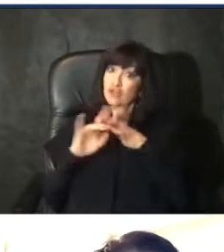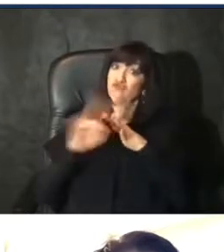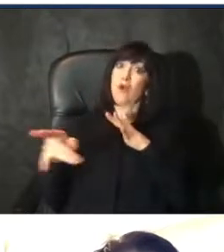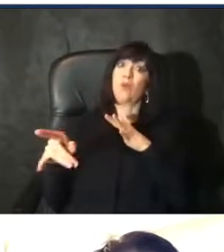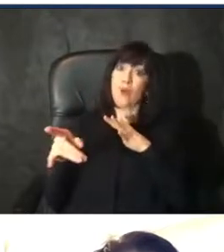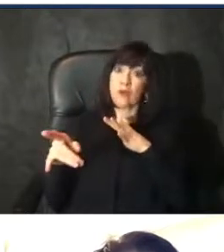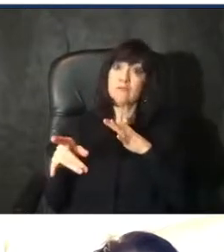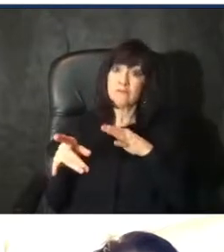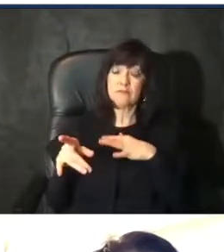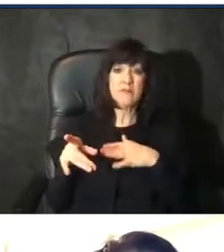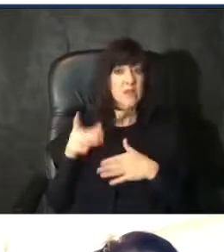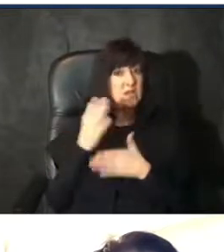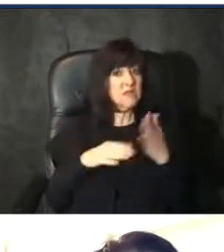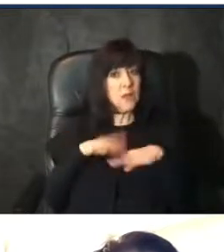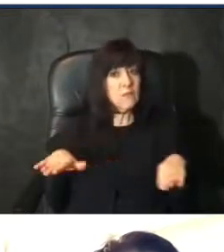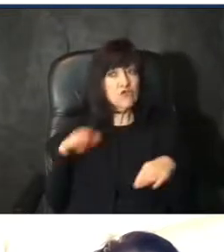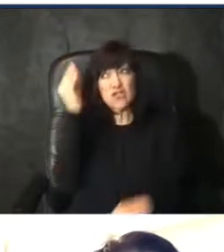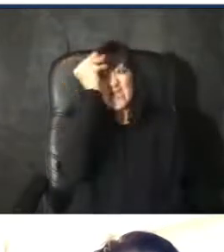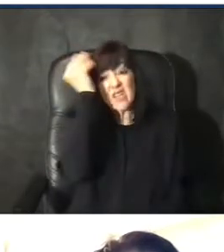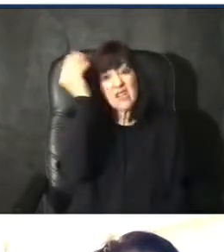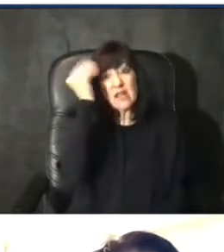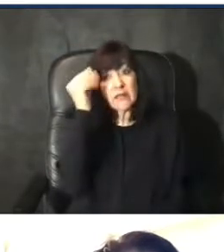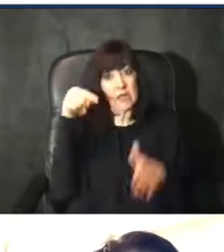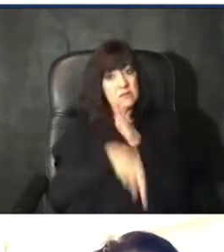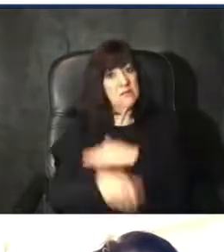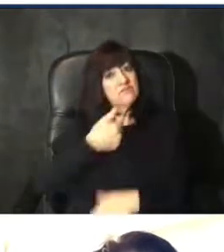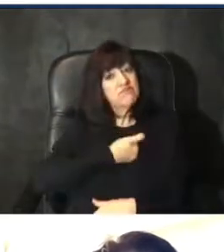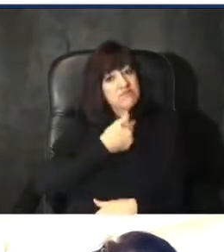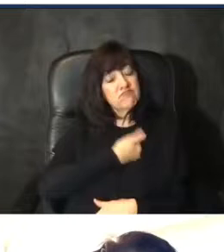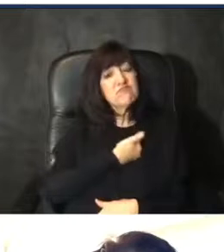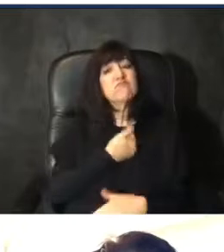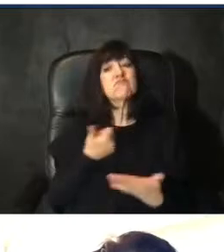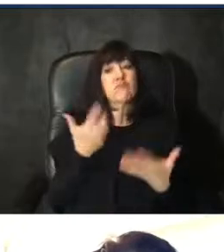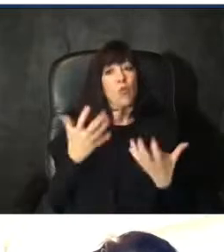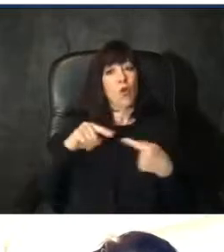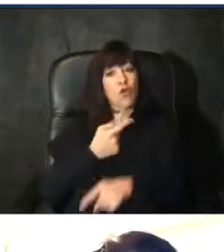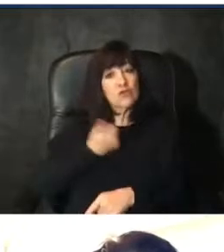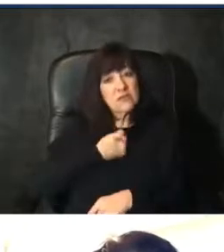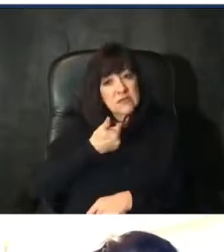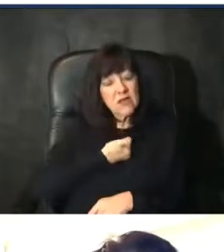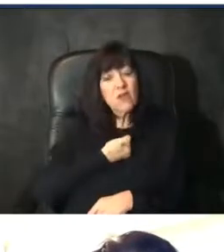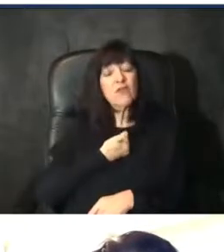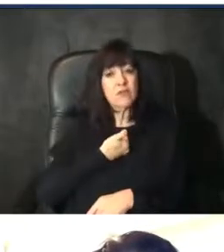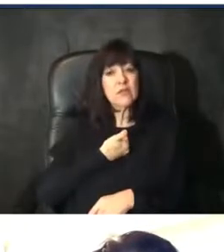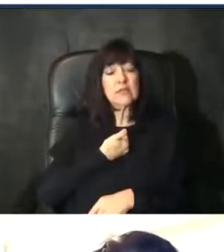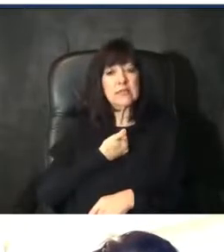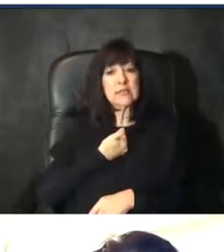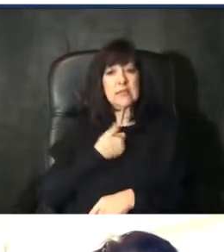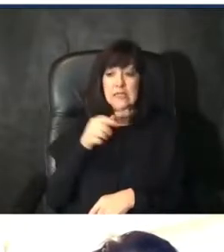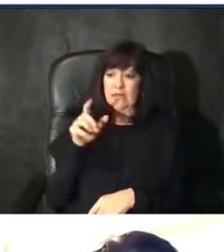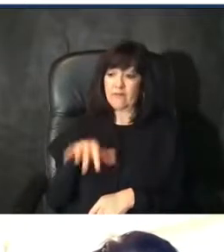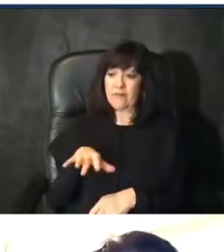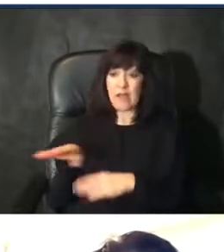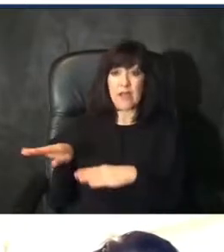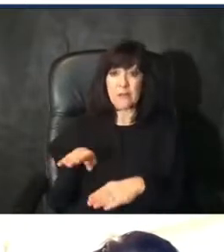about suicide. And if behaviors are escalating to the point that the child and others around them might be at risk